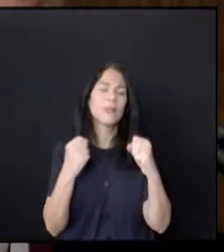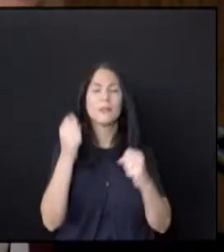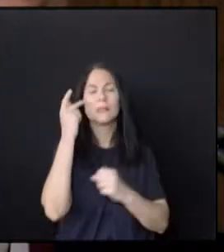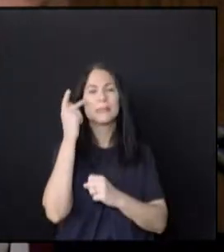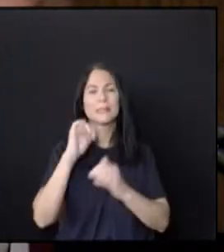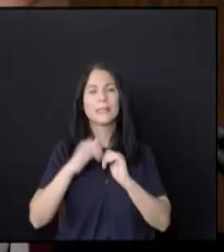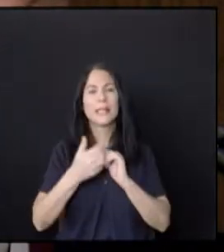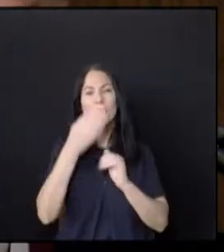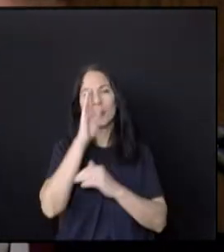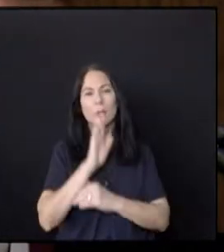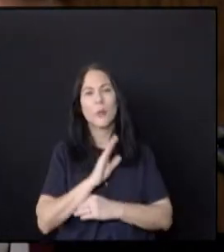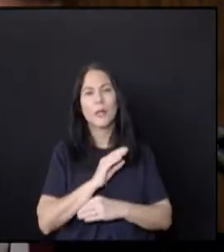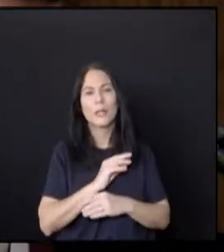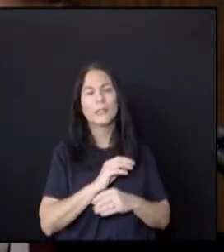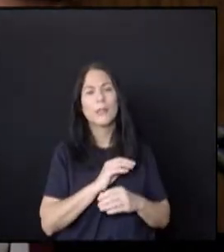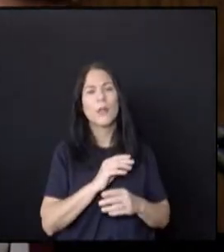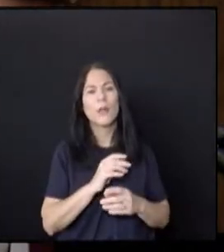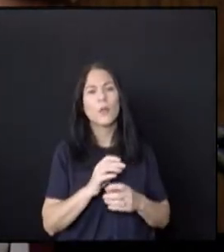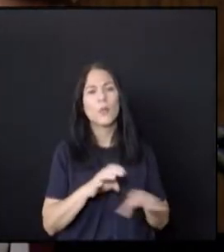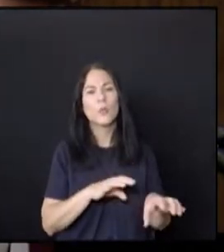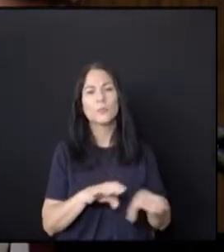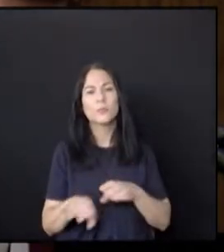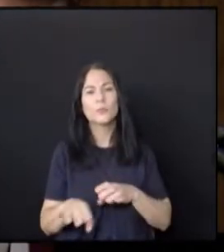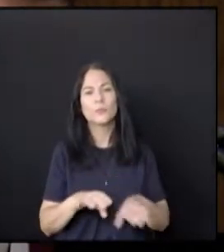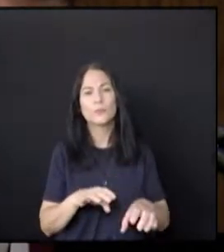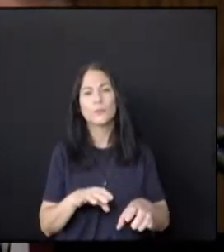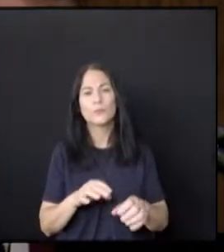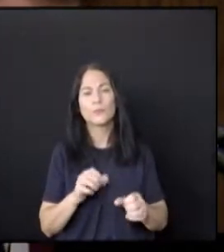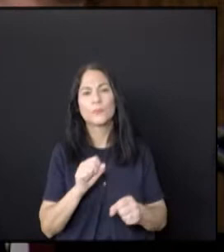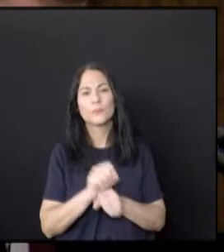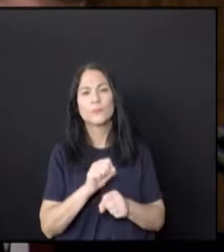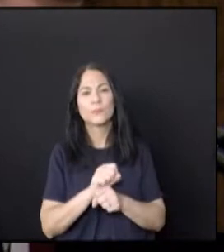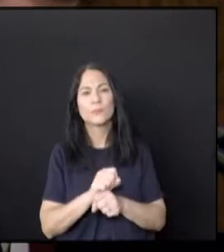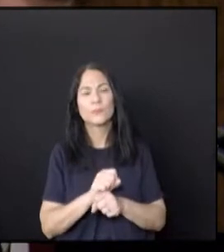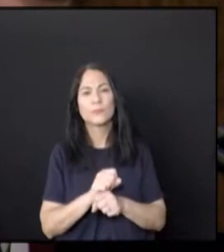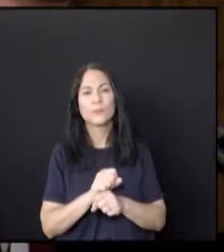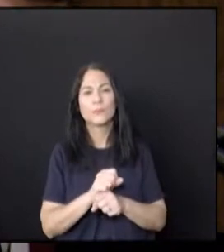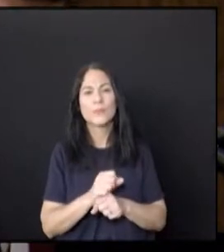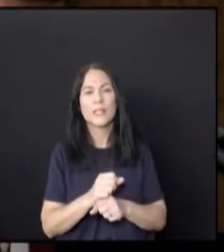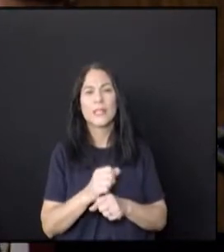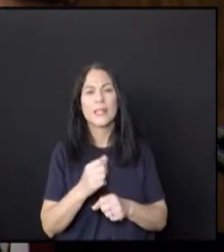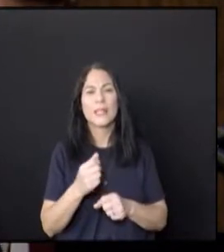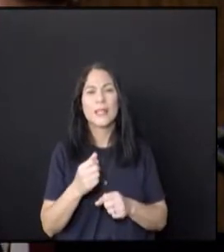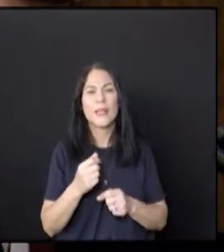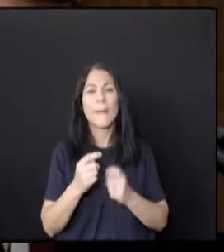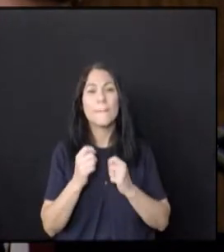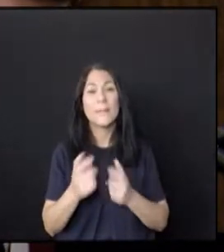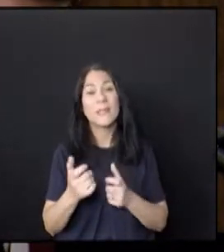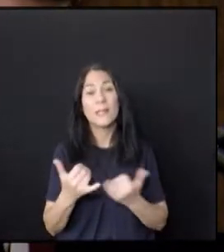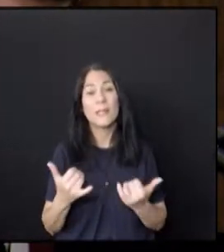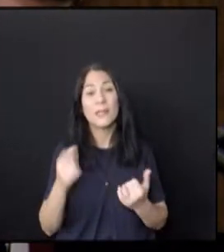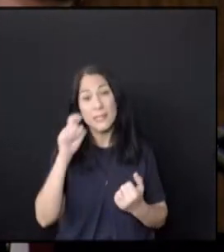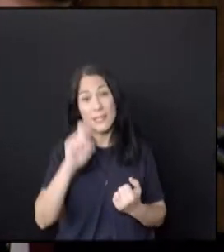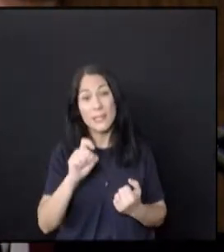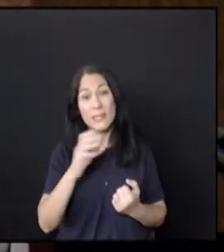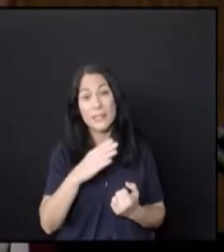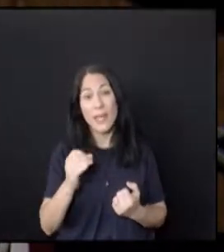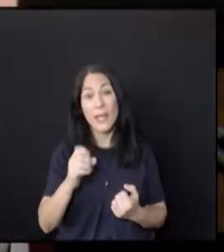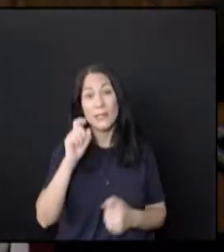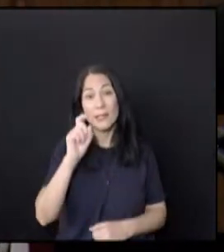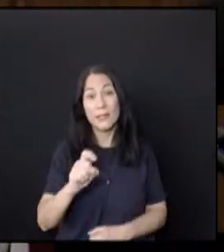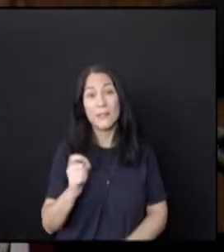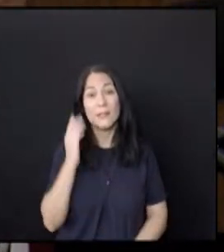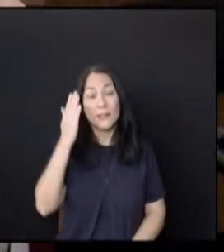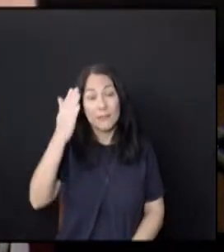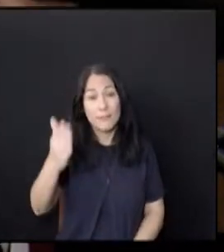moving. And we also know that in this time, there are going to be immediate needs and needs to come. And we